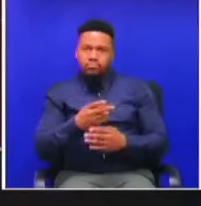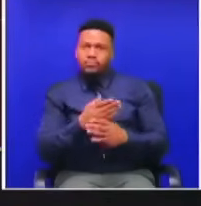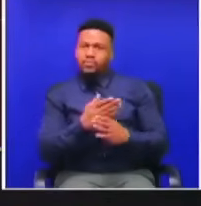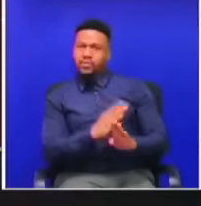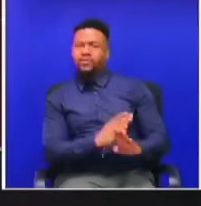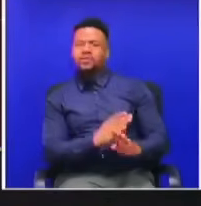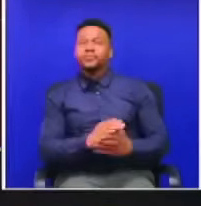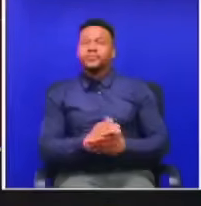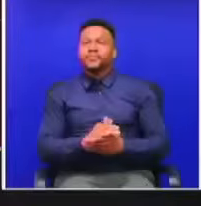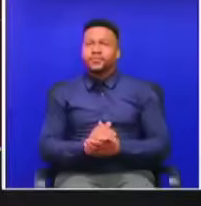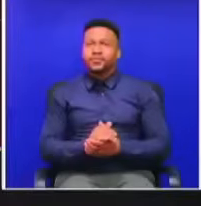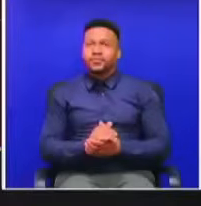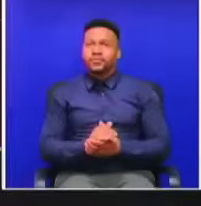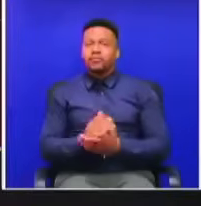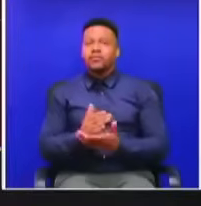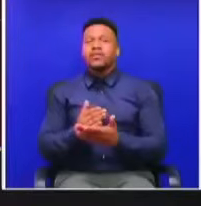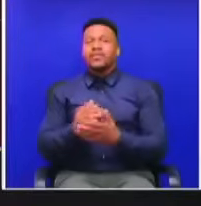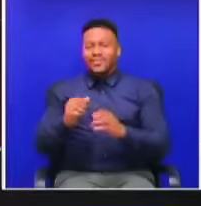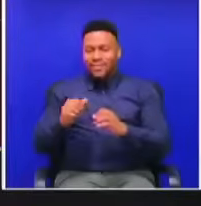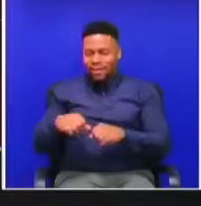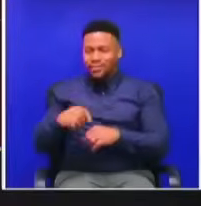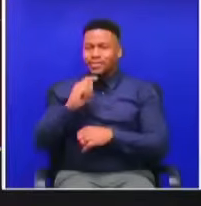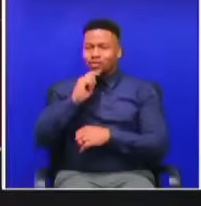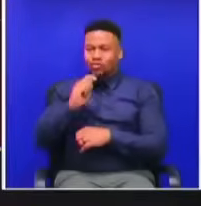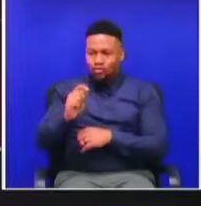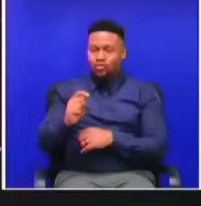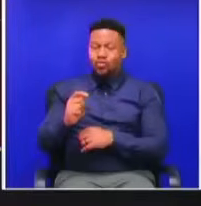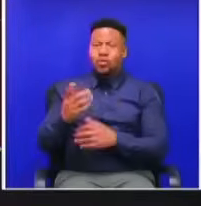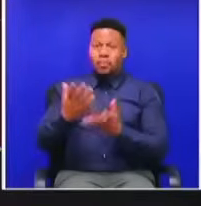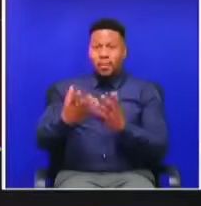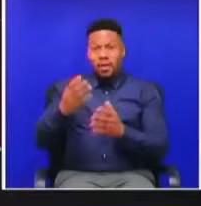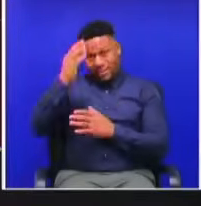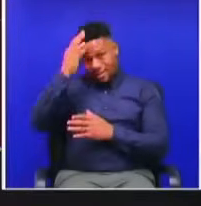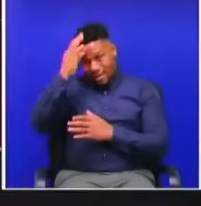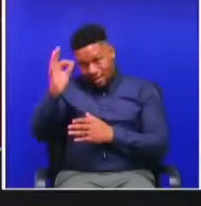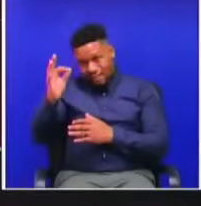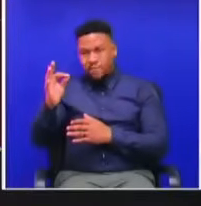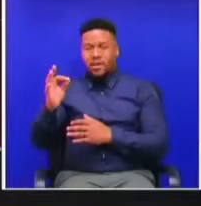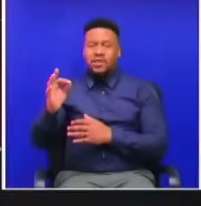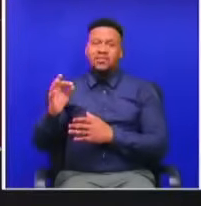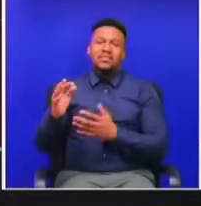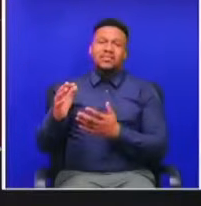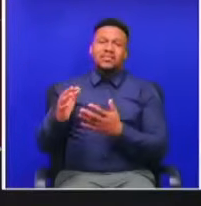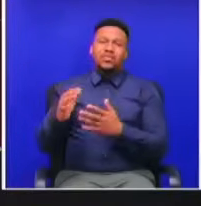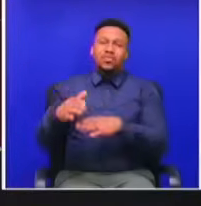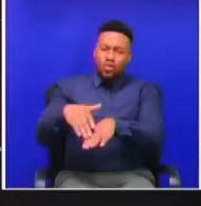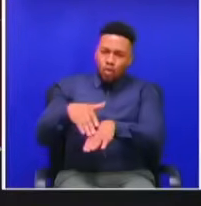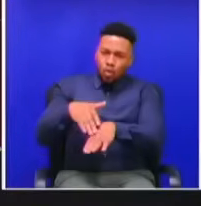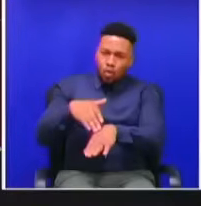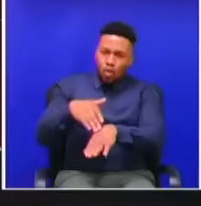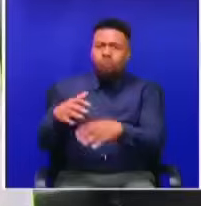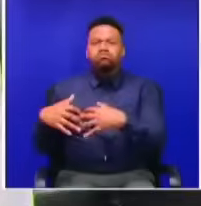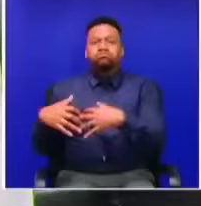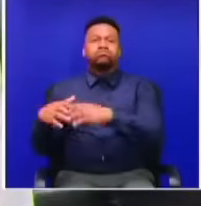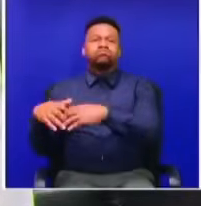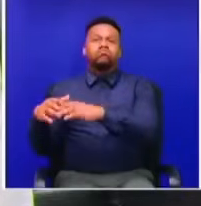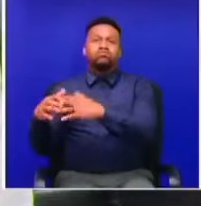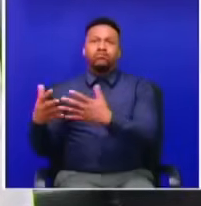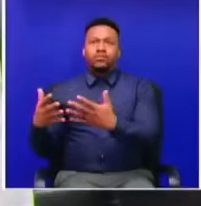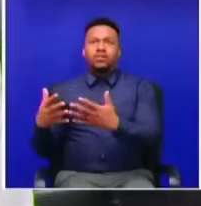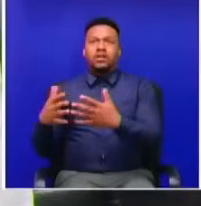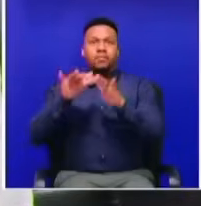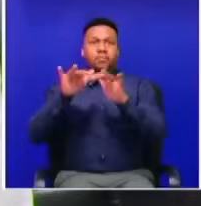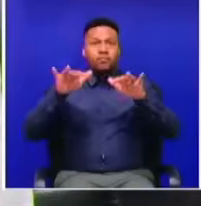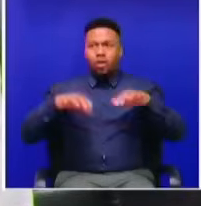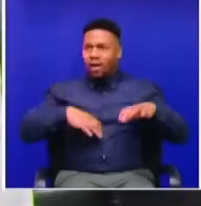the government is not moving forward to set up these entities. And the frustration is something I can understand,